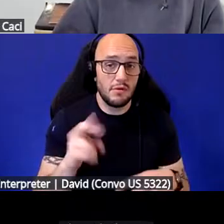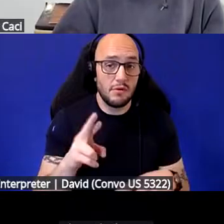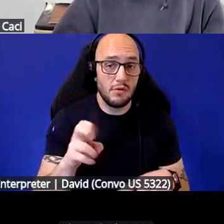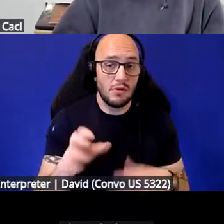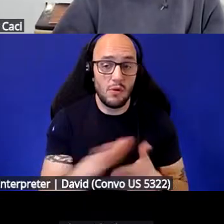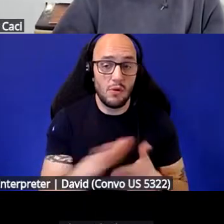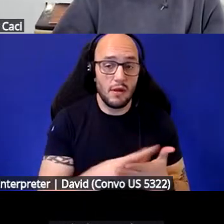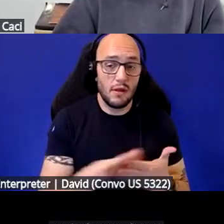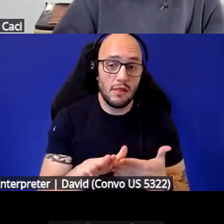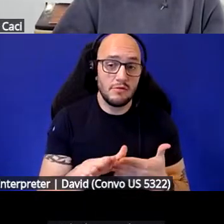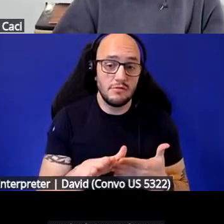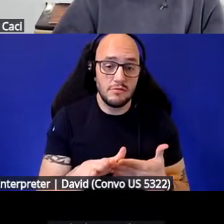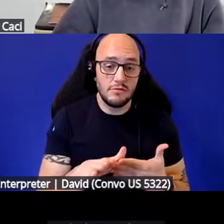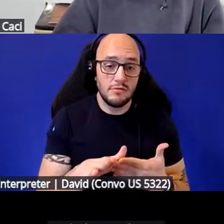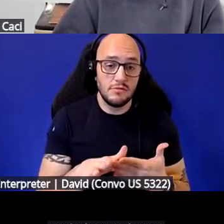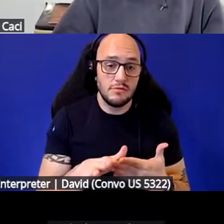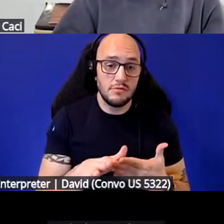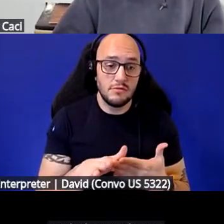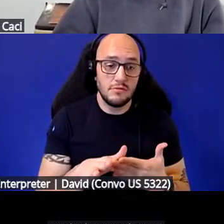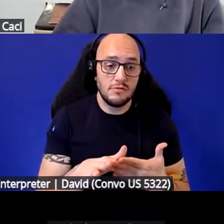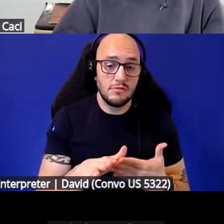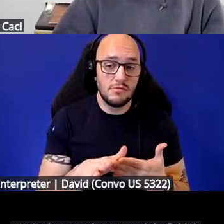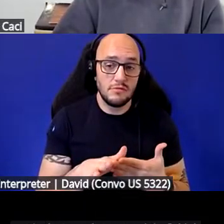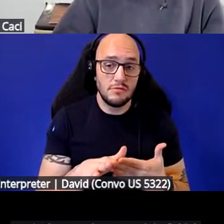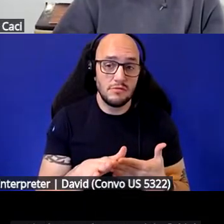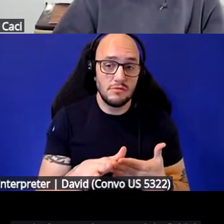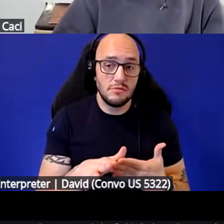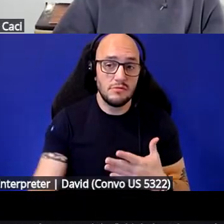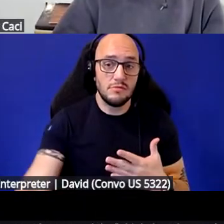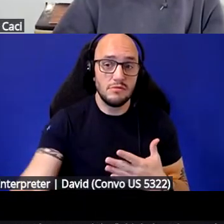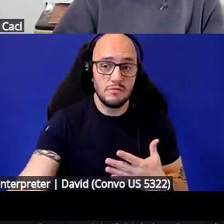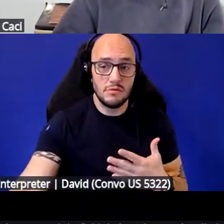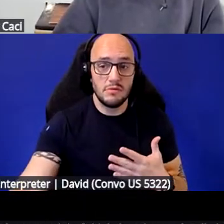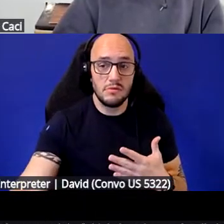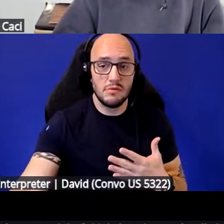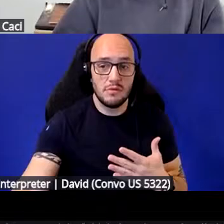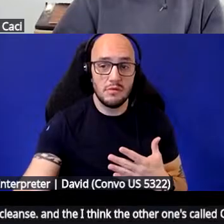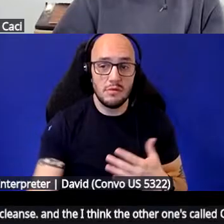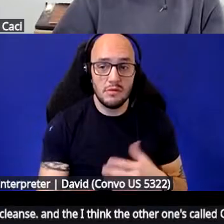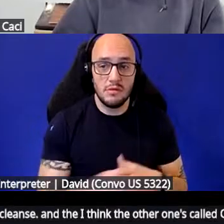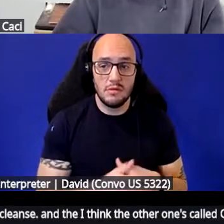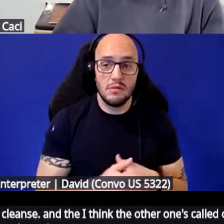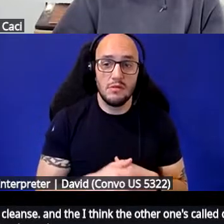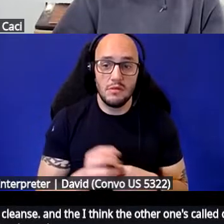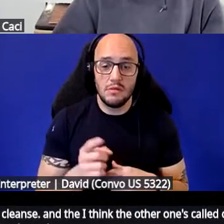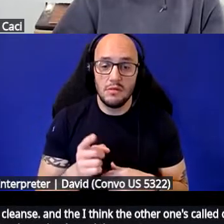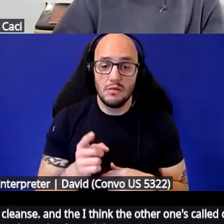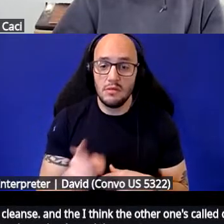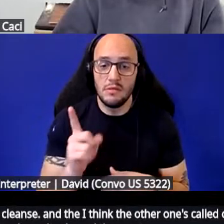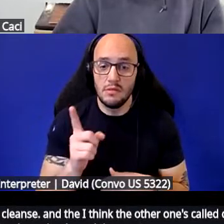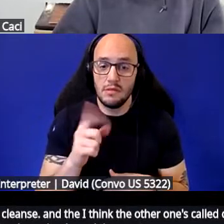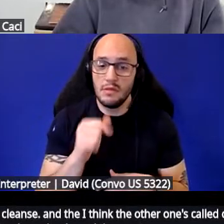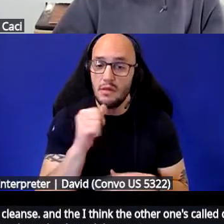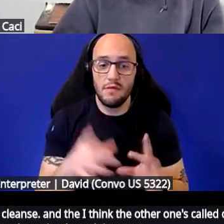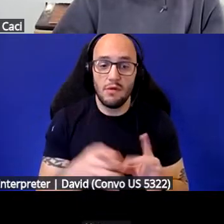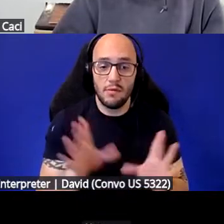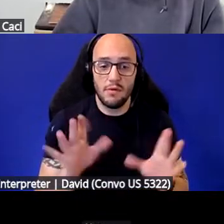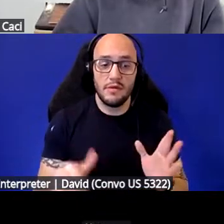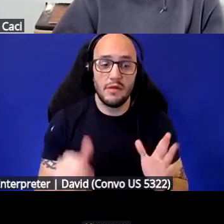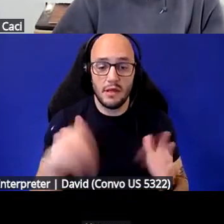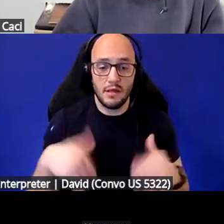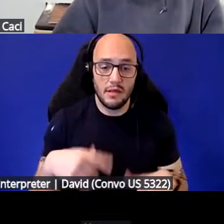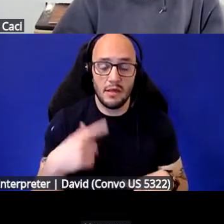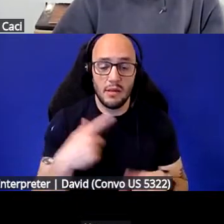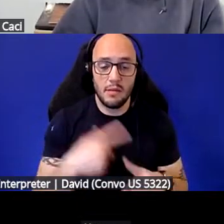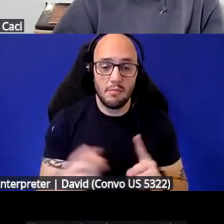Cleanse, and I think the other one's called Core Cleanse Plus, because they haven't released those yet. However, since